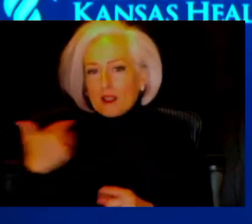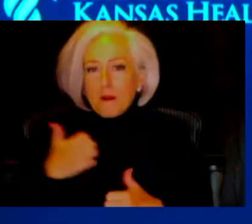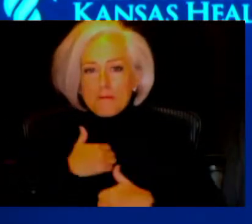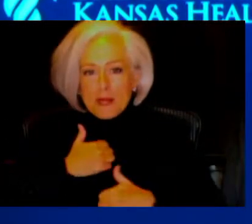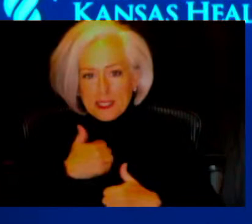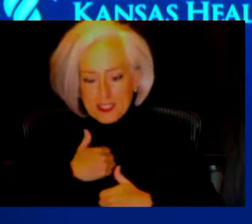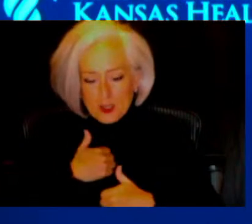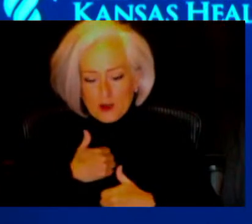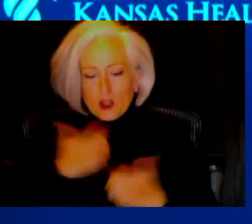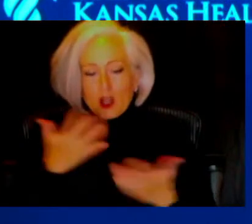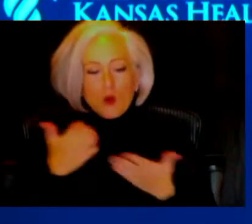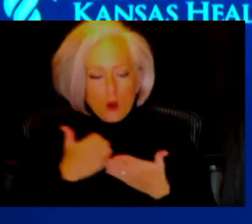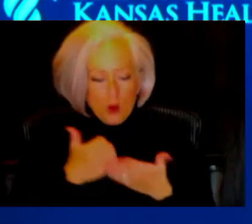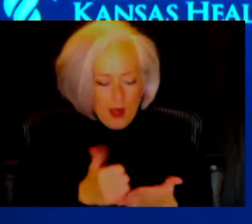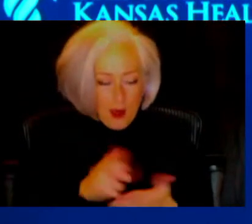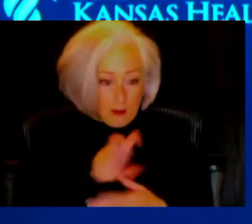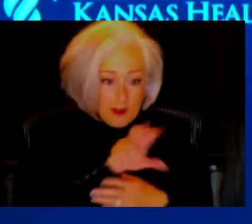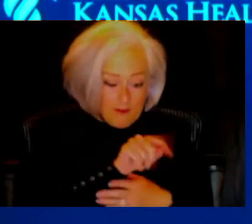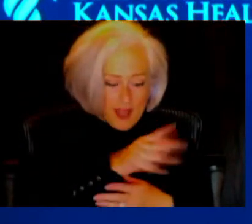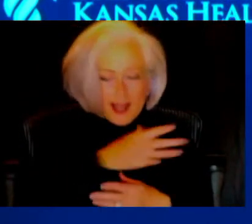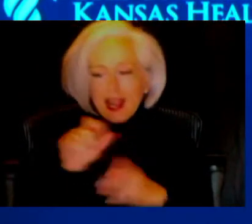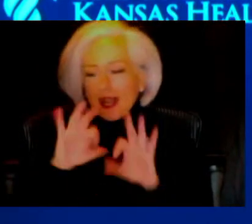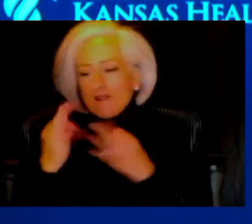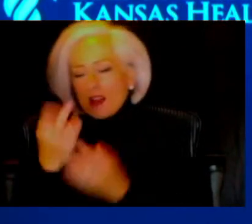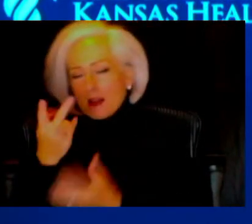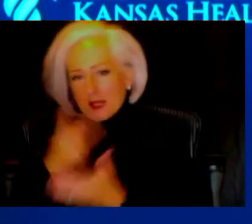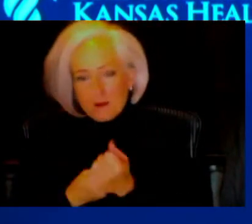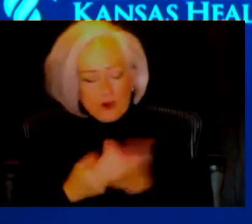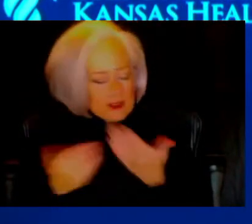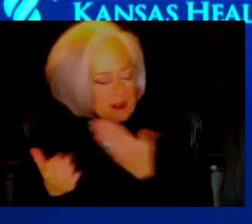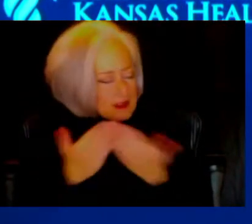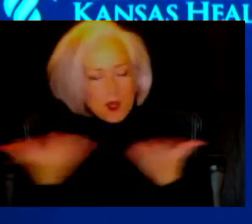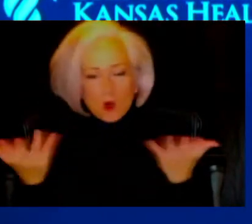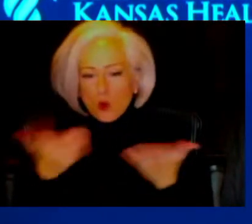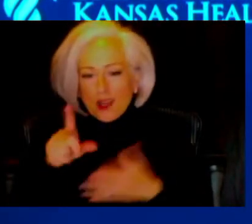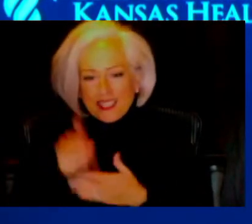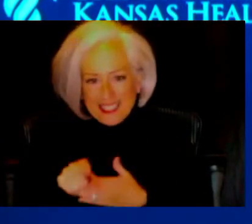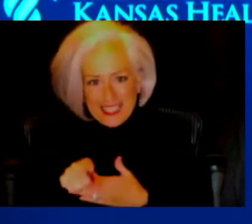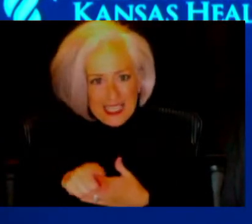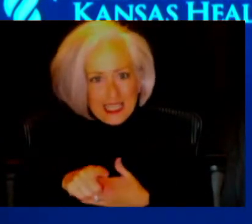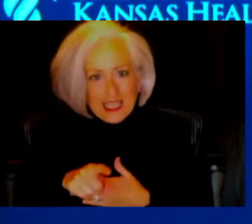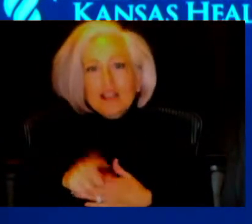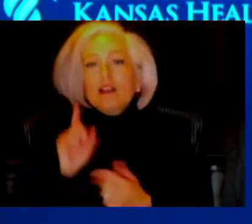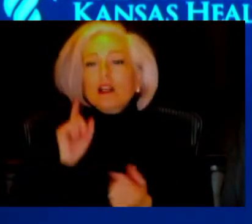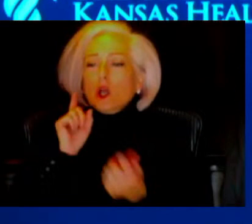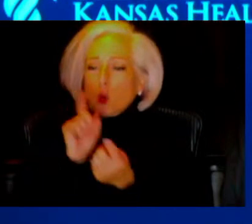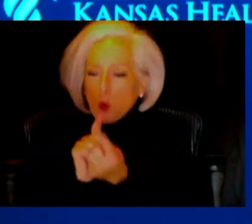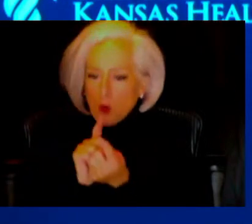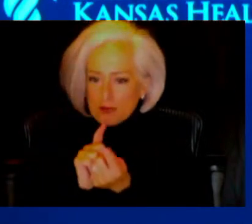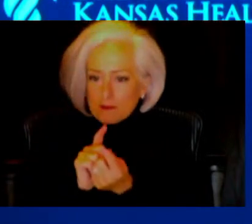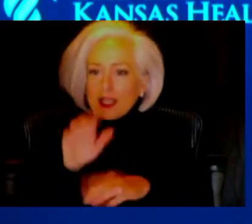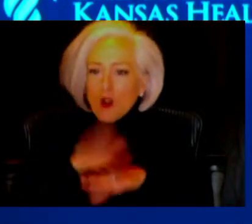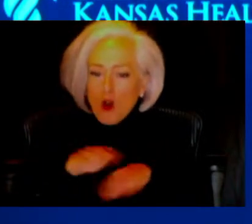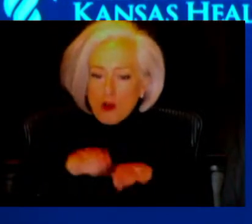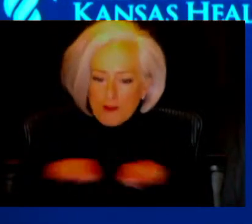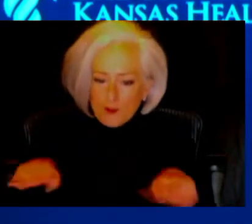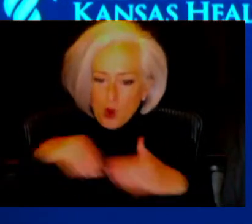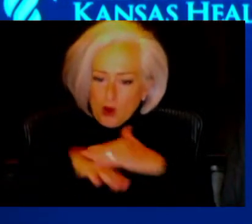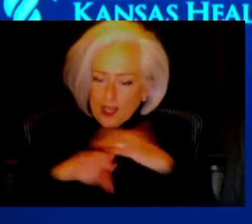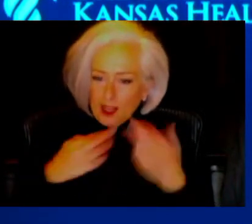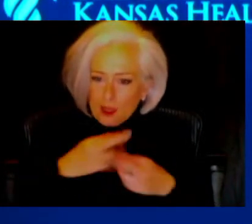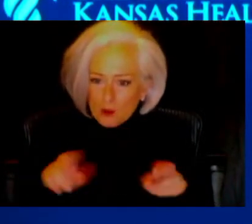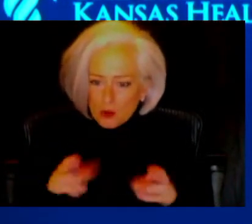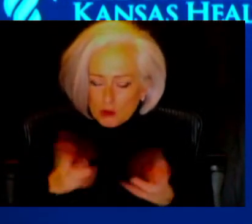families and the veteran, no matter what they need. And we go up, we meet with them on the floor, in their rooms, talk with them, talk